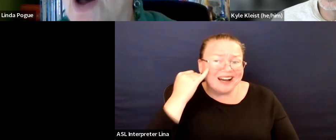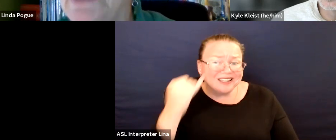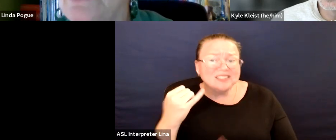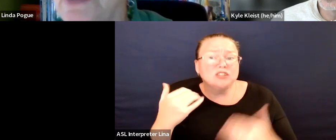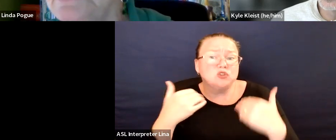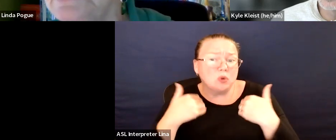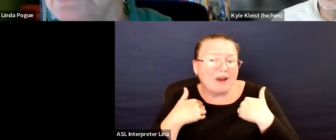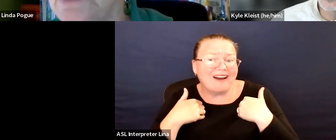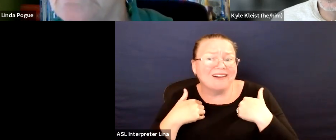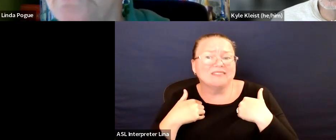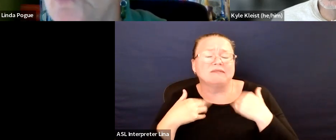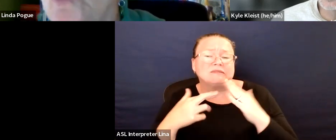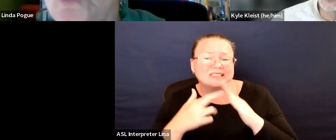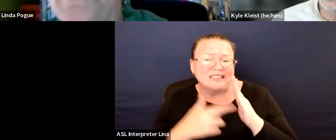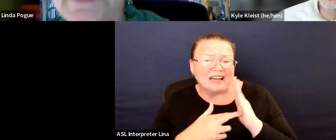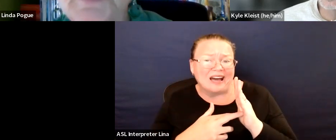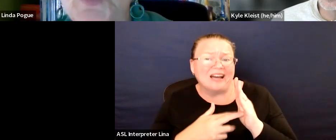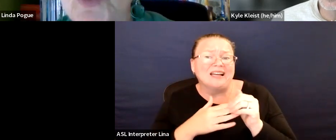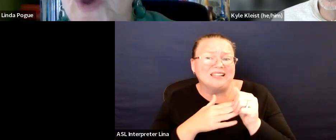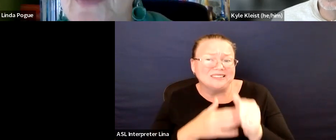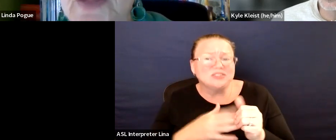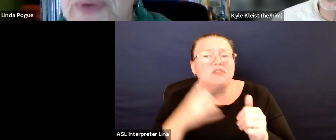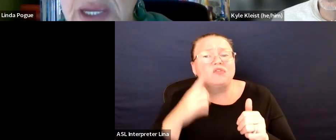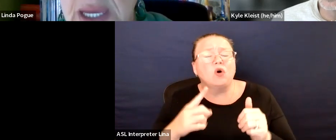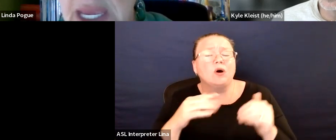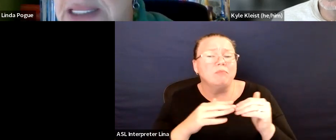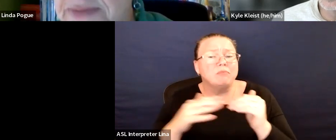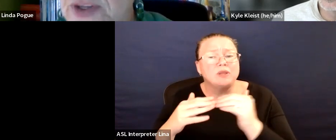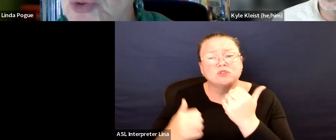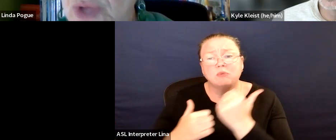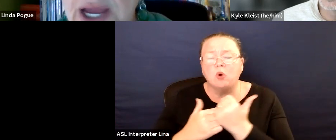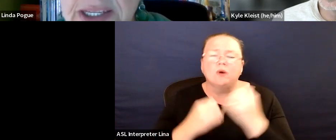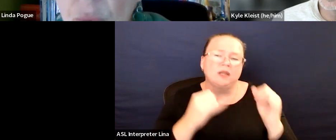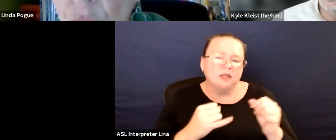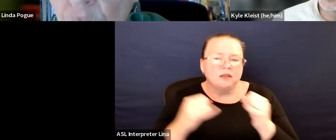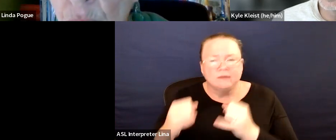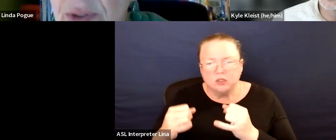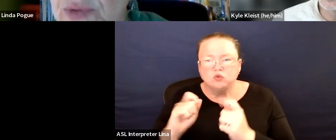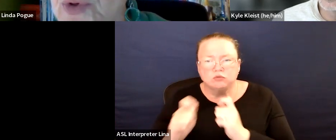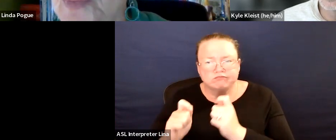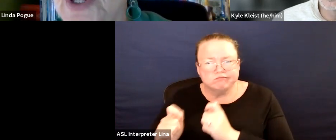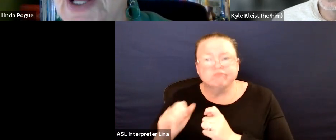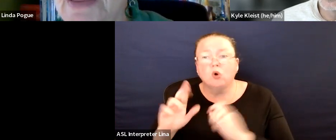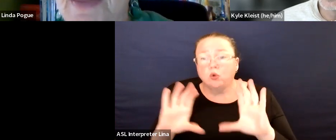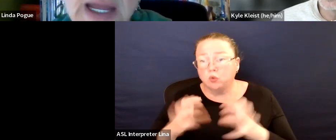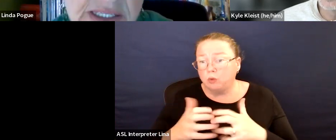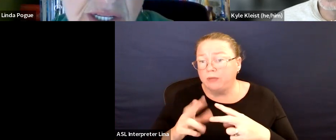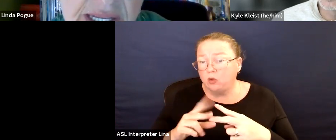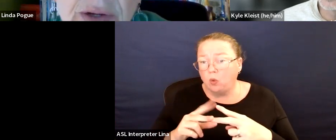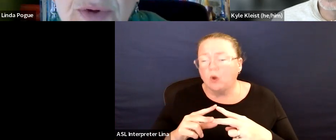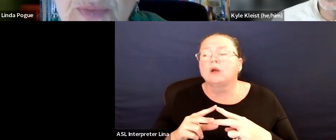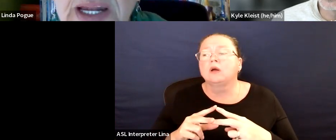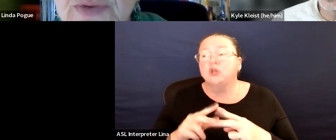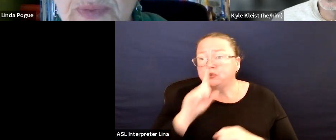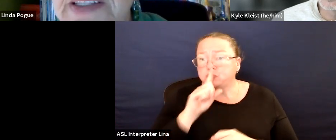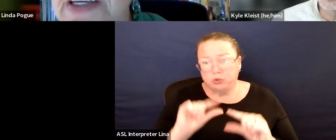have guidelines for peer support, whether it be individualized or in a group, and certainly in